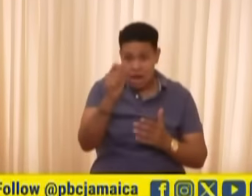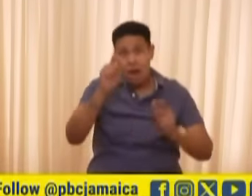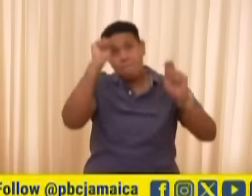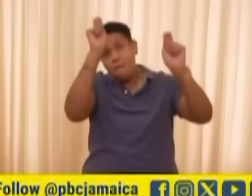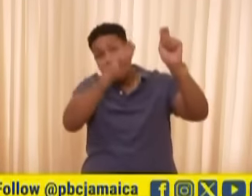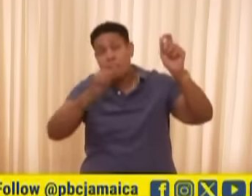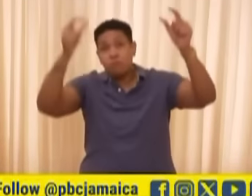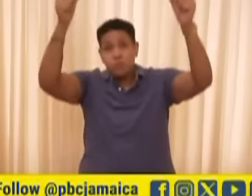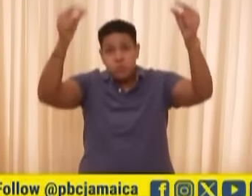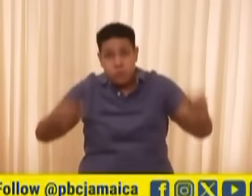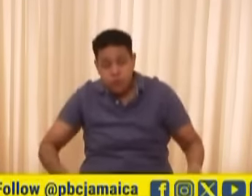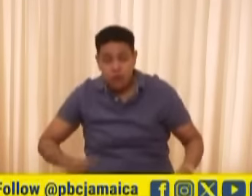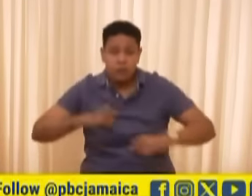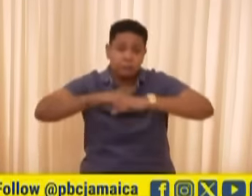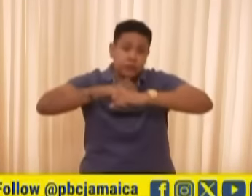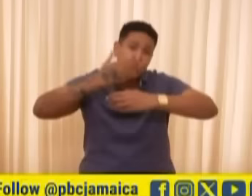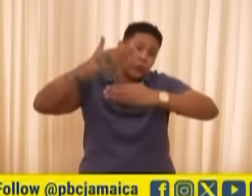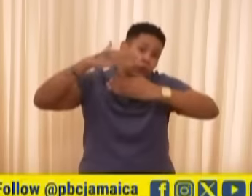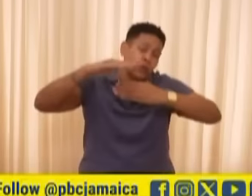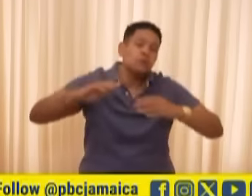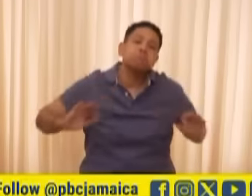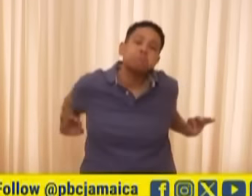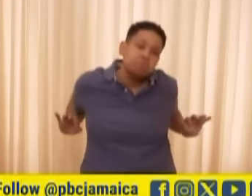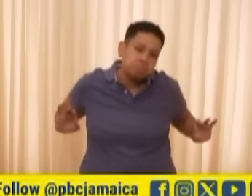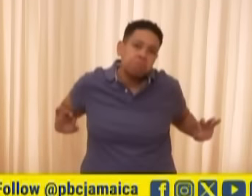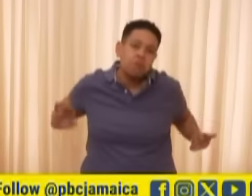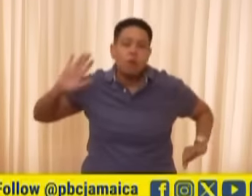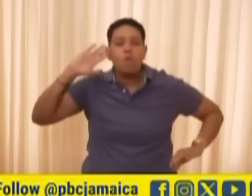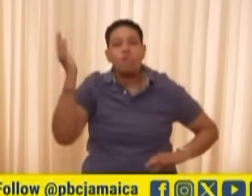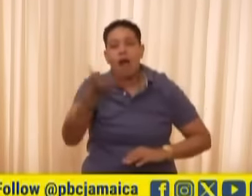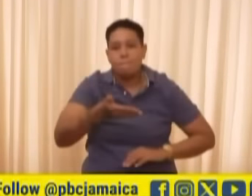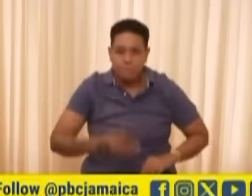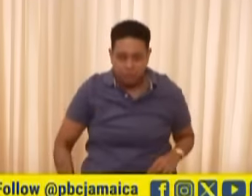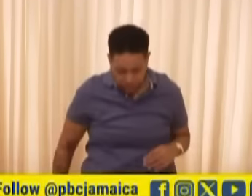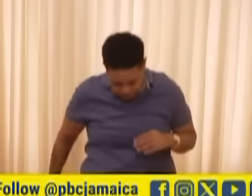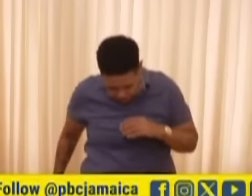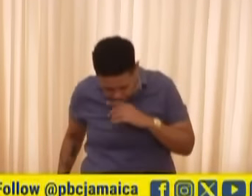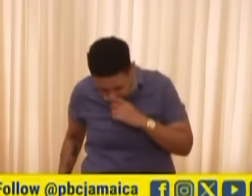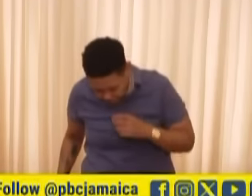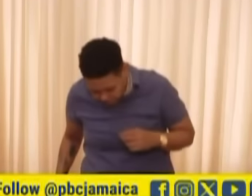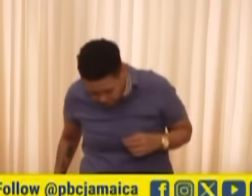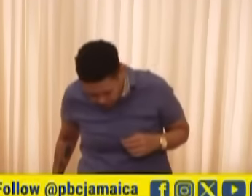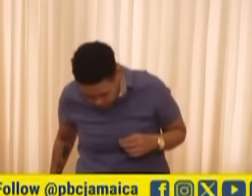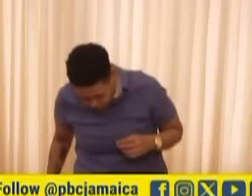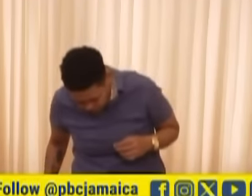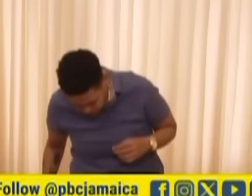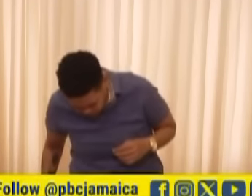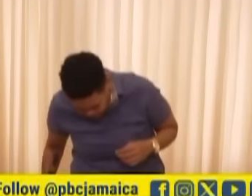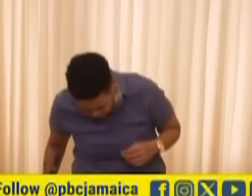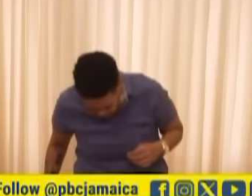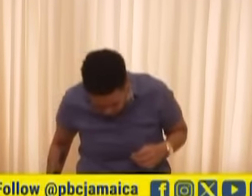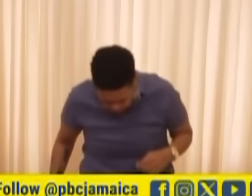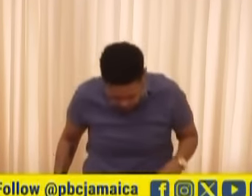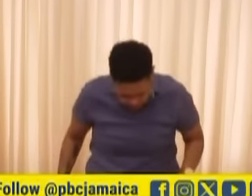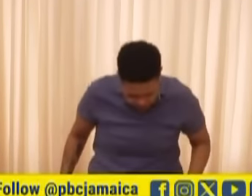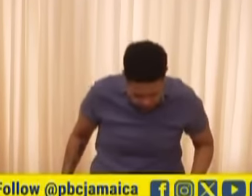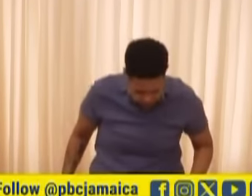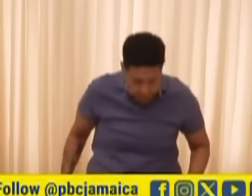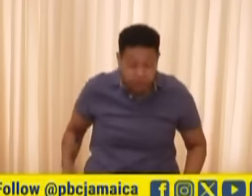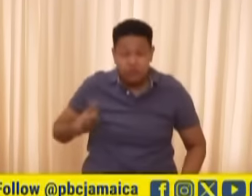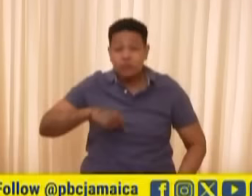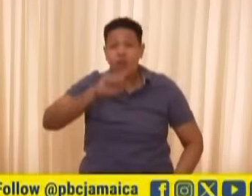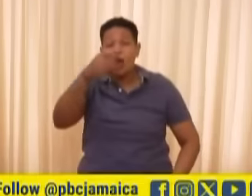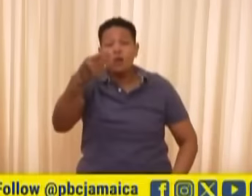that form to protect your windows, that would be useful. We always say to